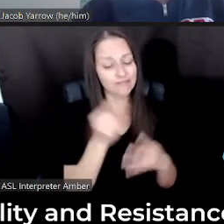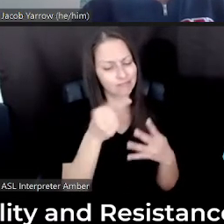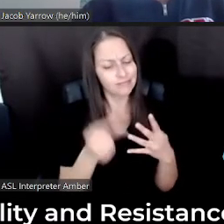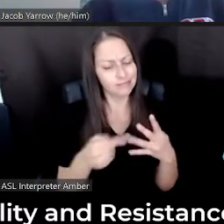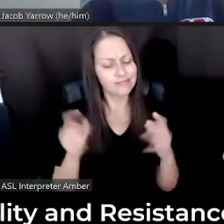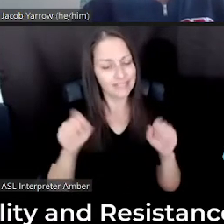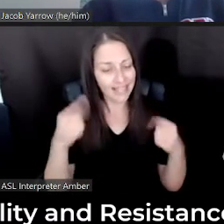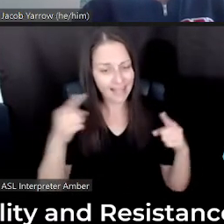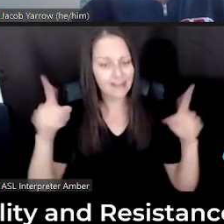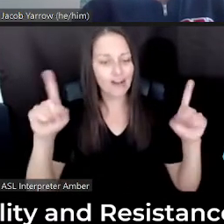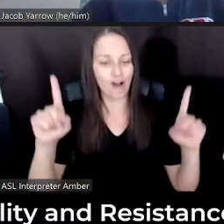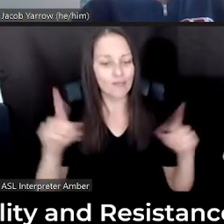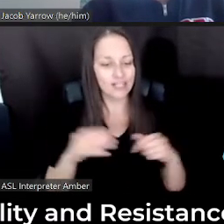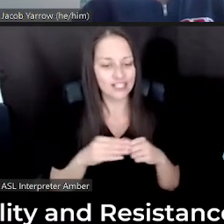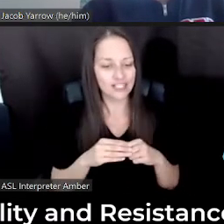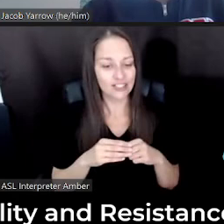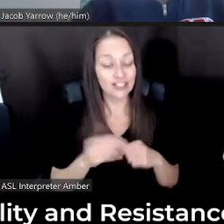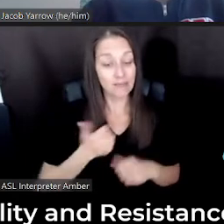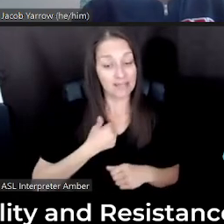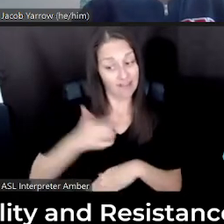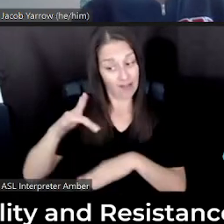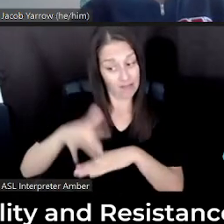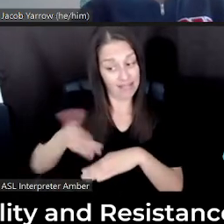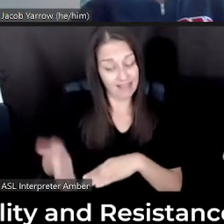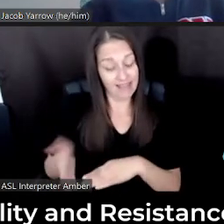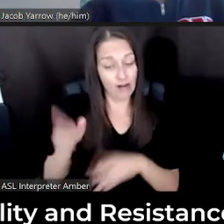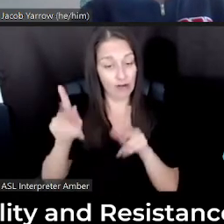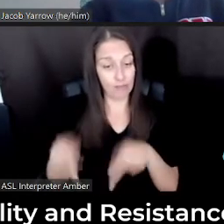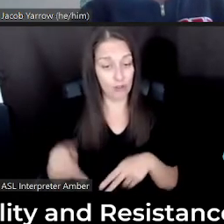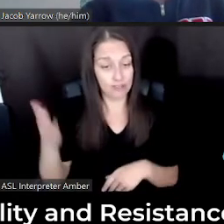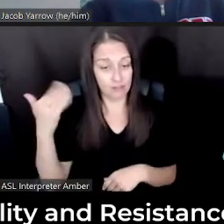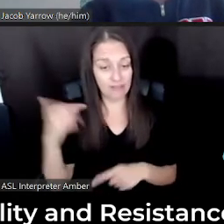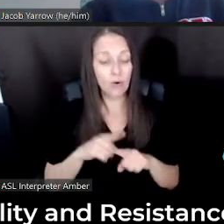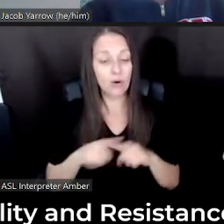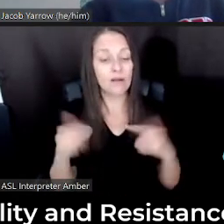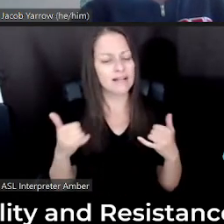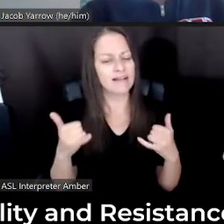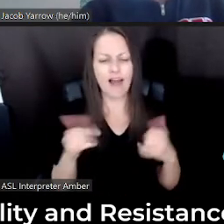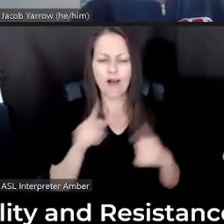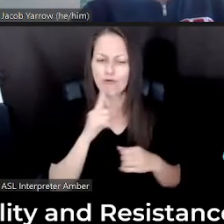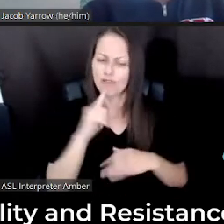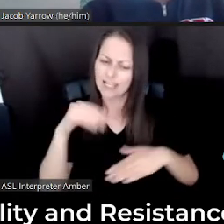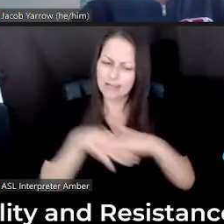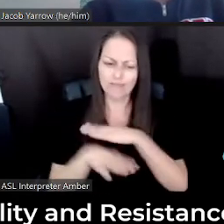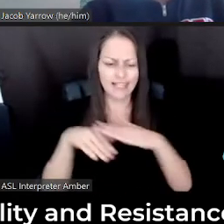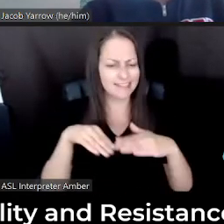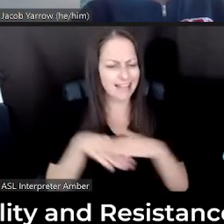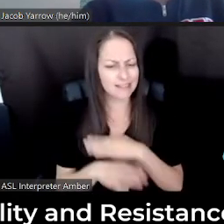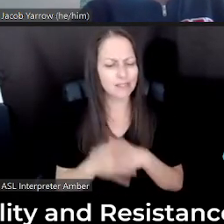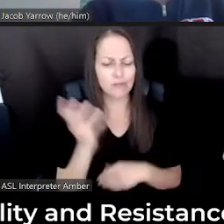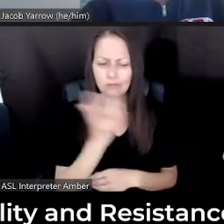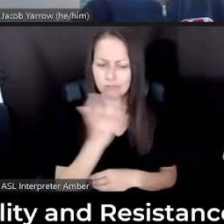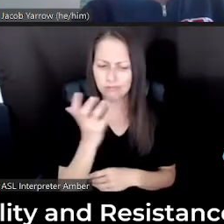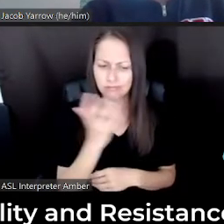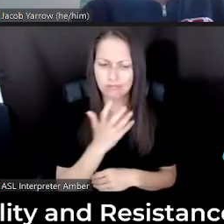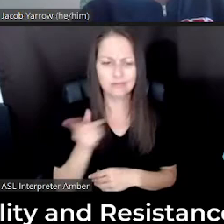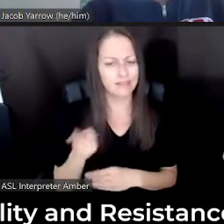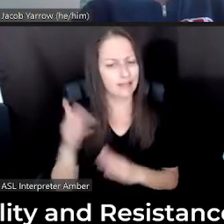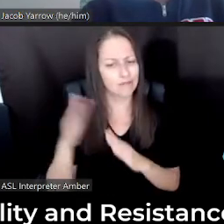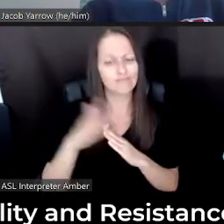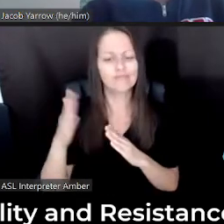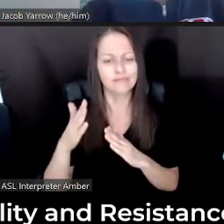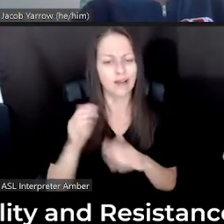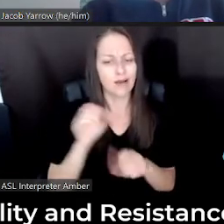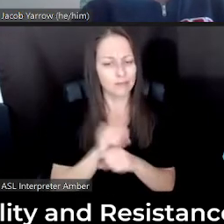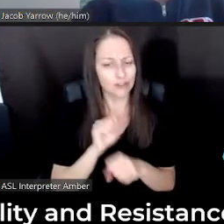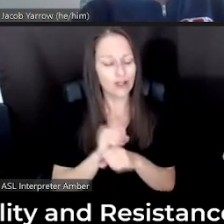was more accessible. I'd seen it in person before. I felt it was more accessible than ever this year because they did such a good job putting it on the